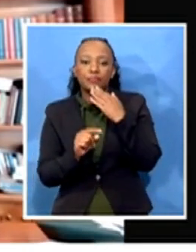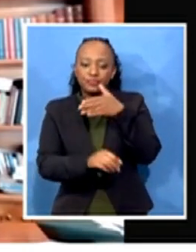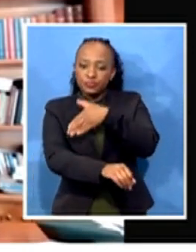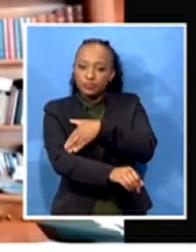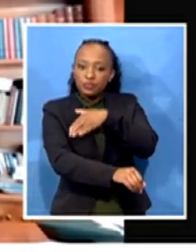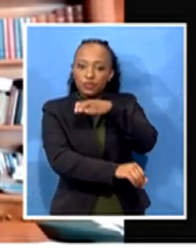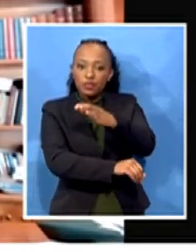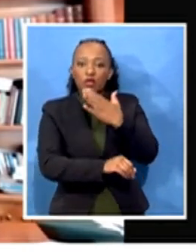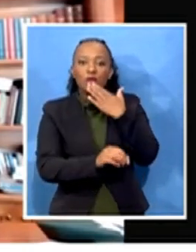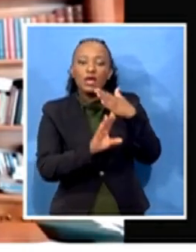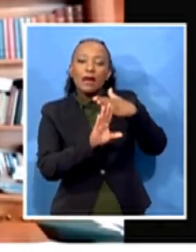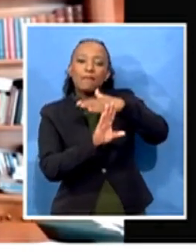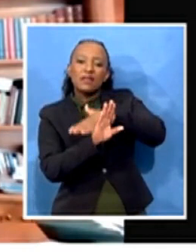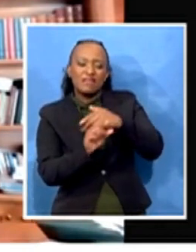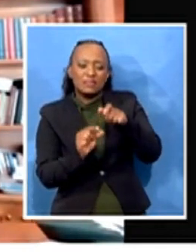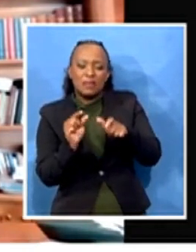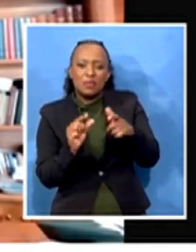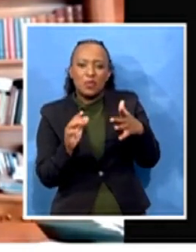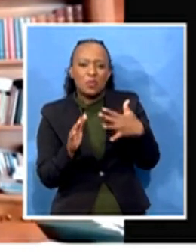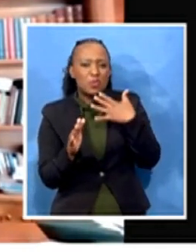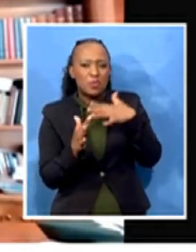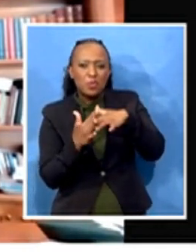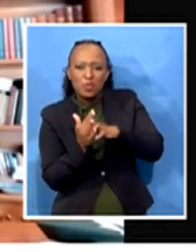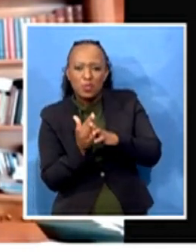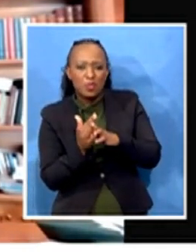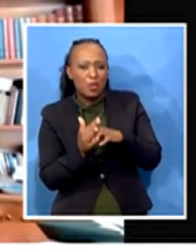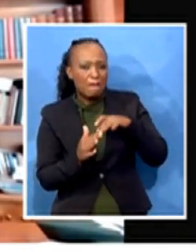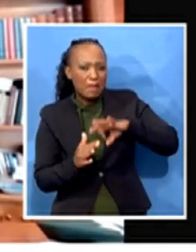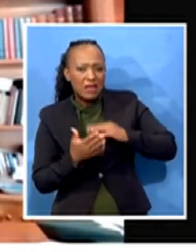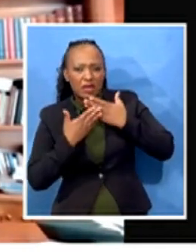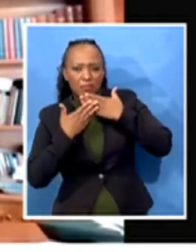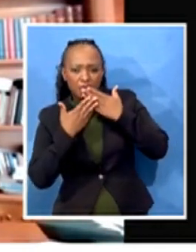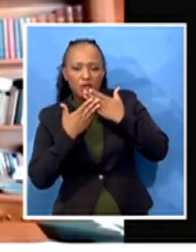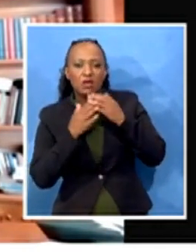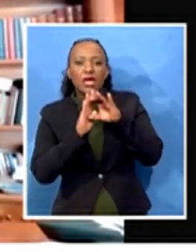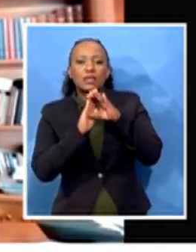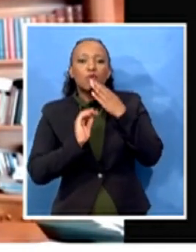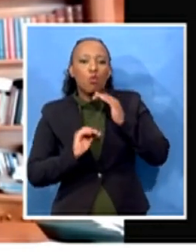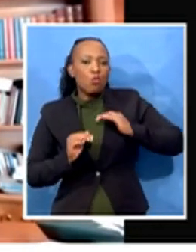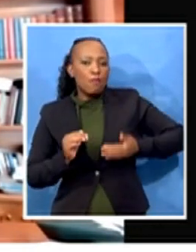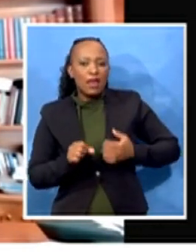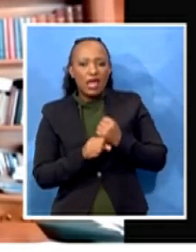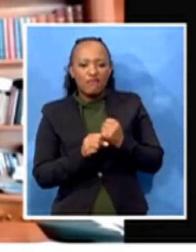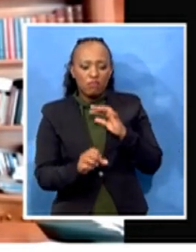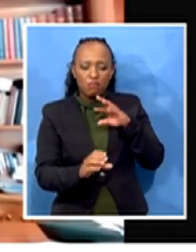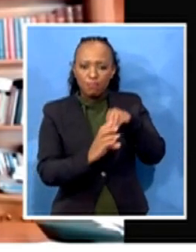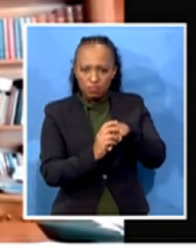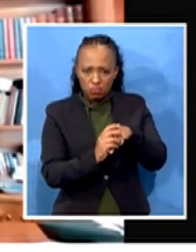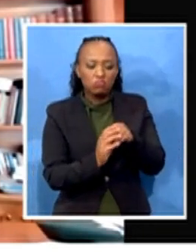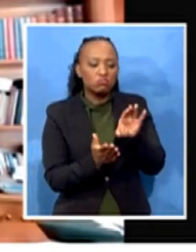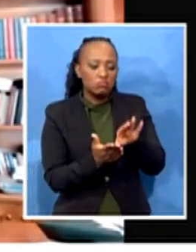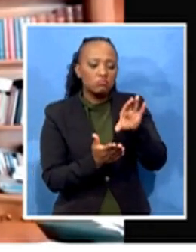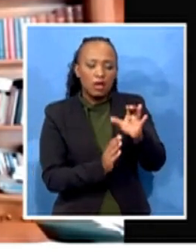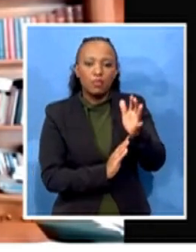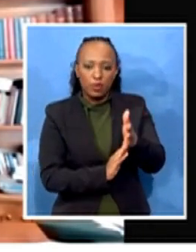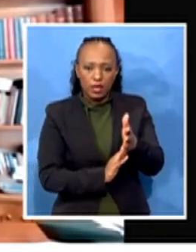disadvantaged individuals, such as women. I'm pleased that issues like access to